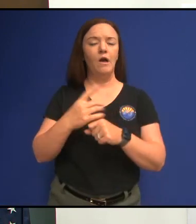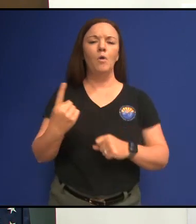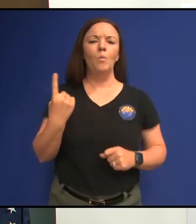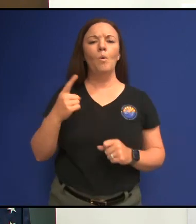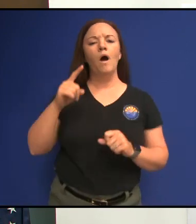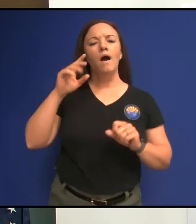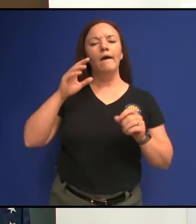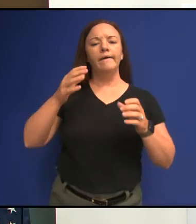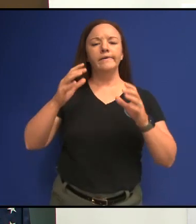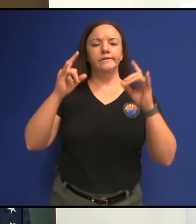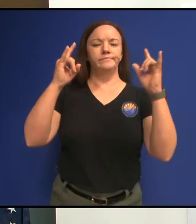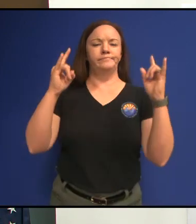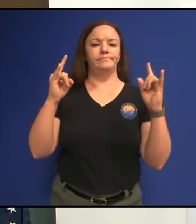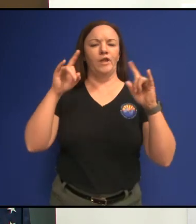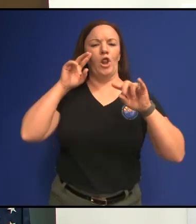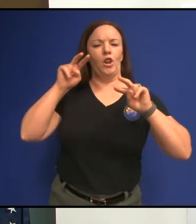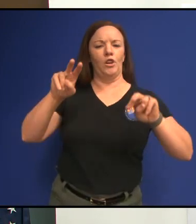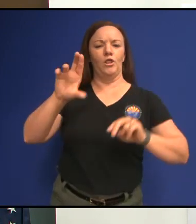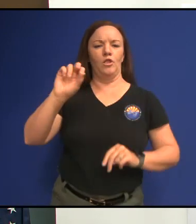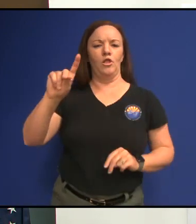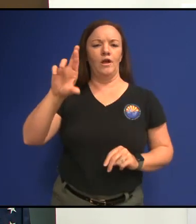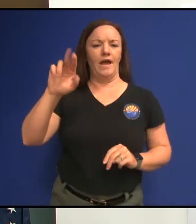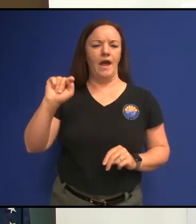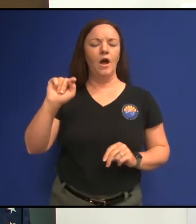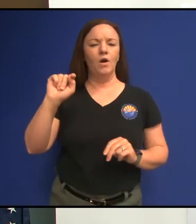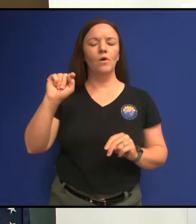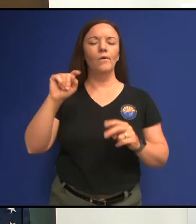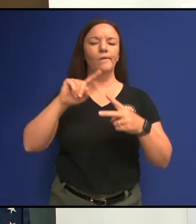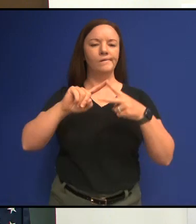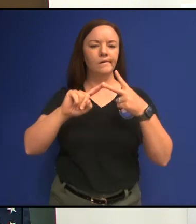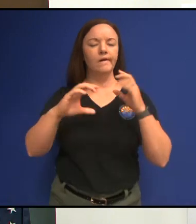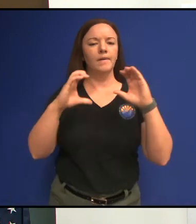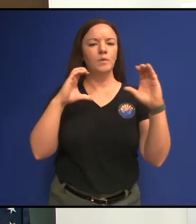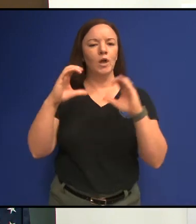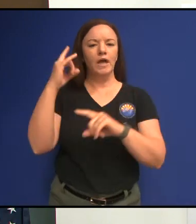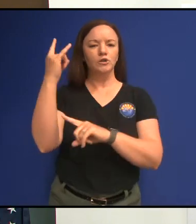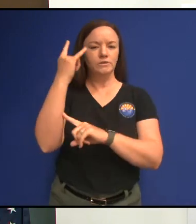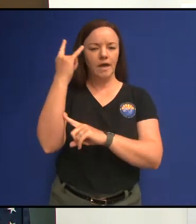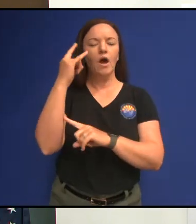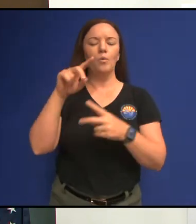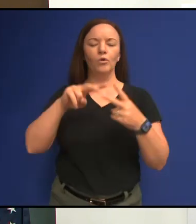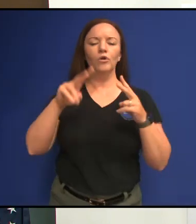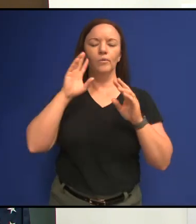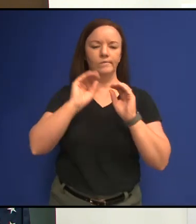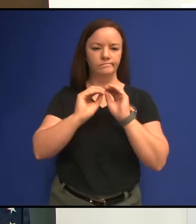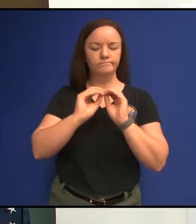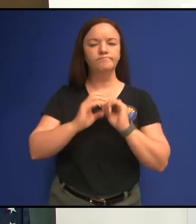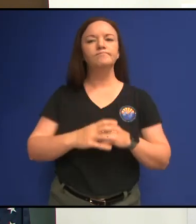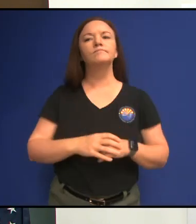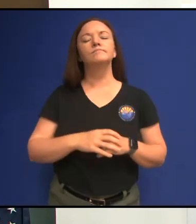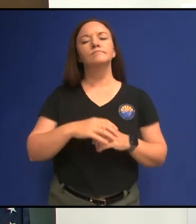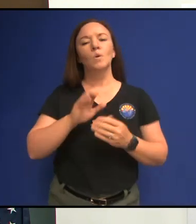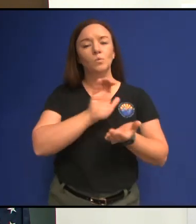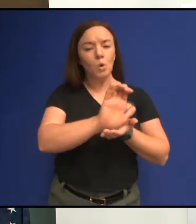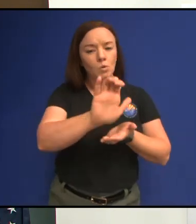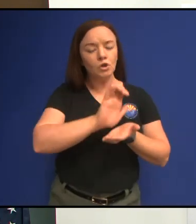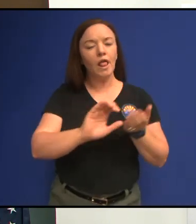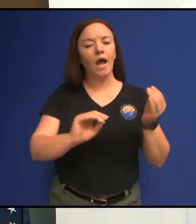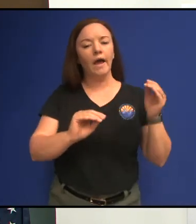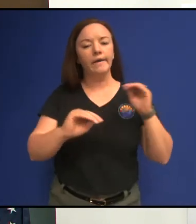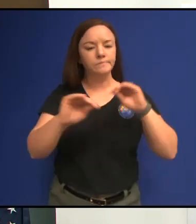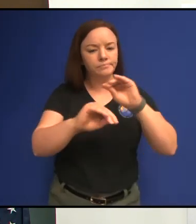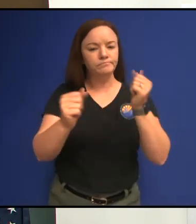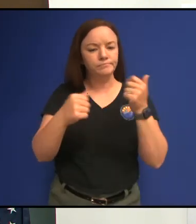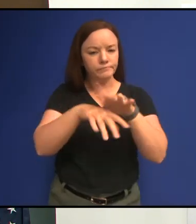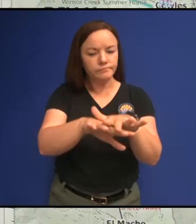sites are. So they're continuing to move around the fire as they get that dozer line and the fences repaired. But it's all